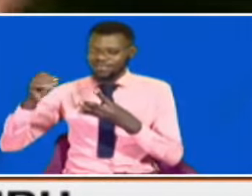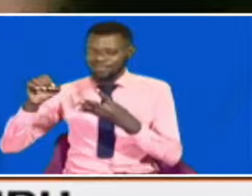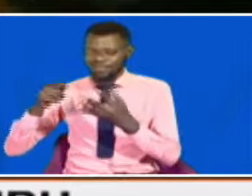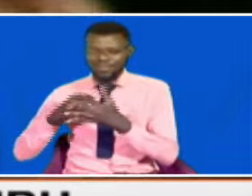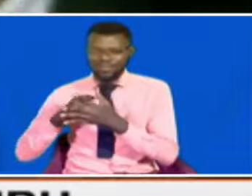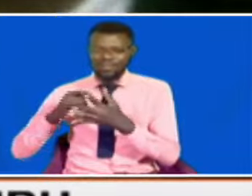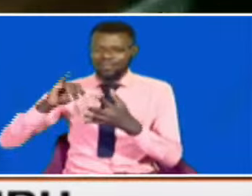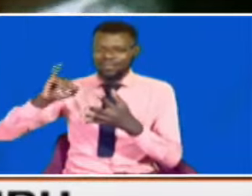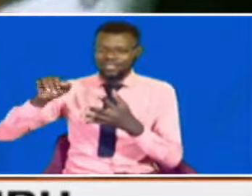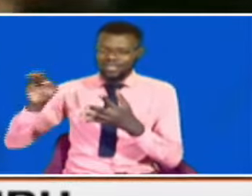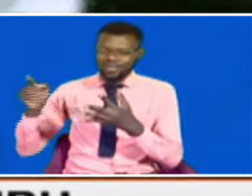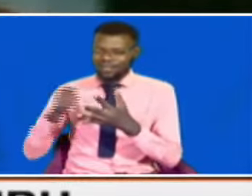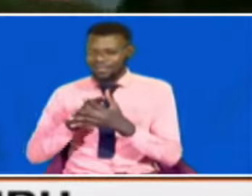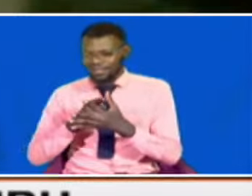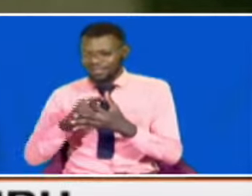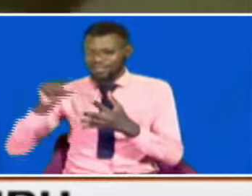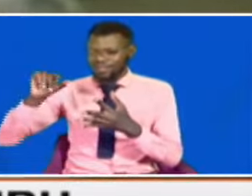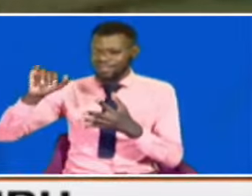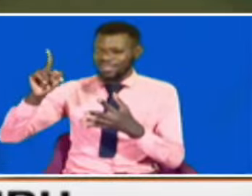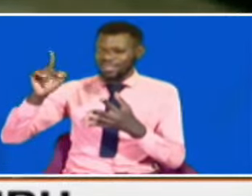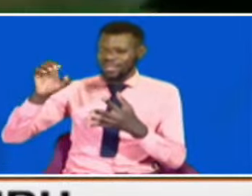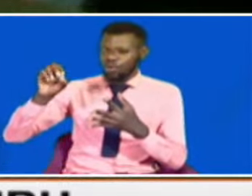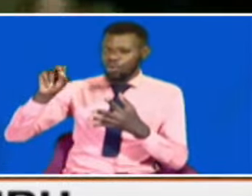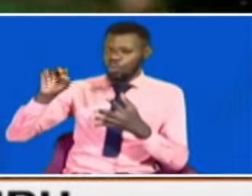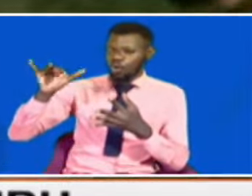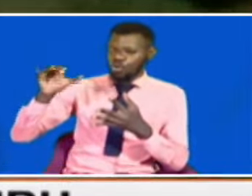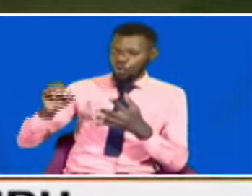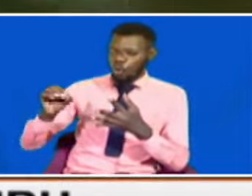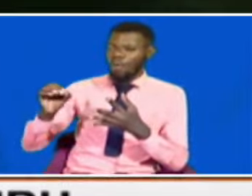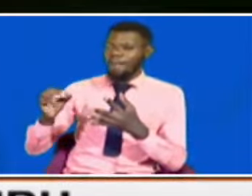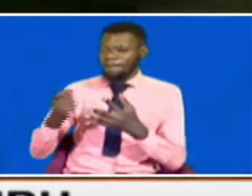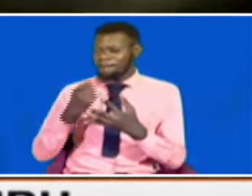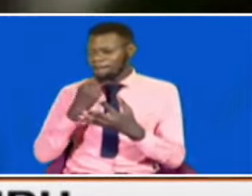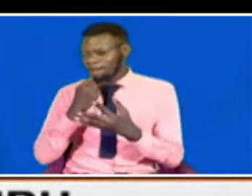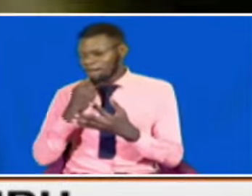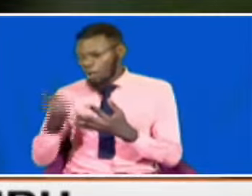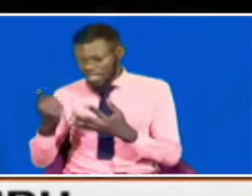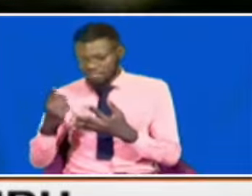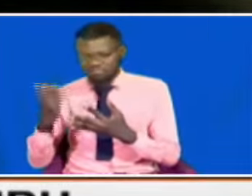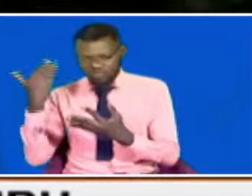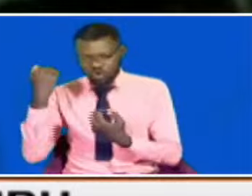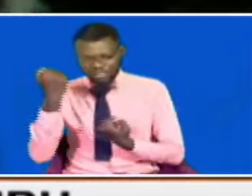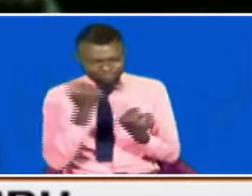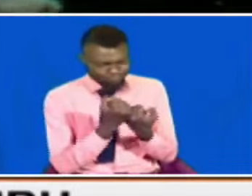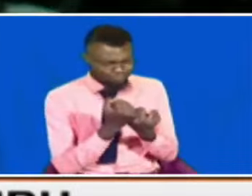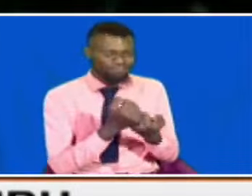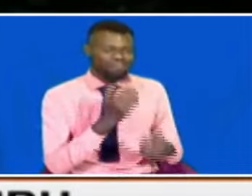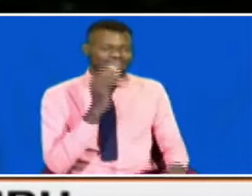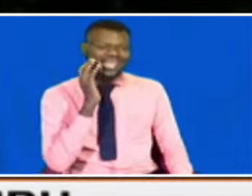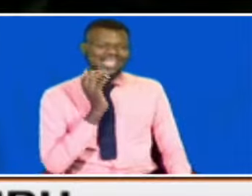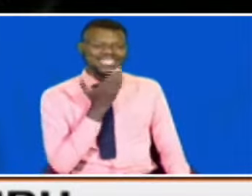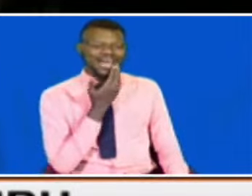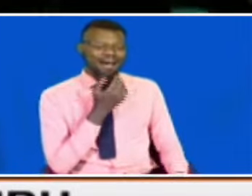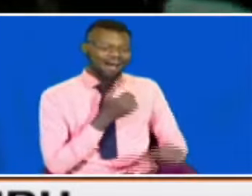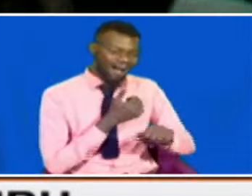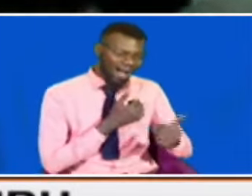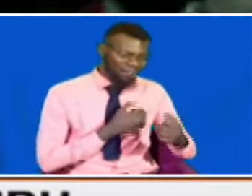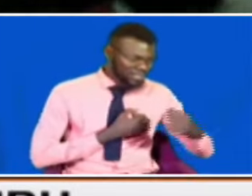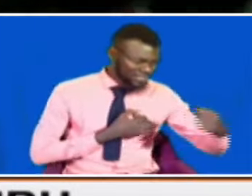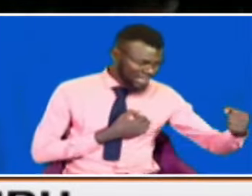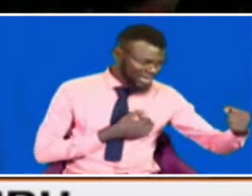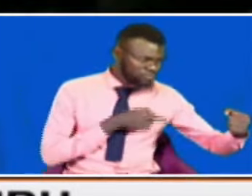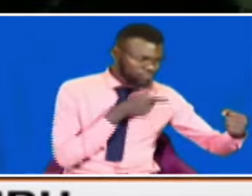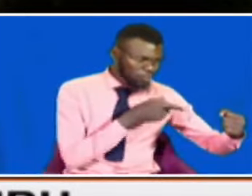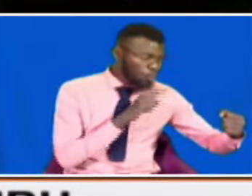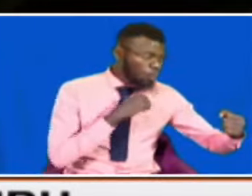Kiano, Mackenzie and Daniel Arap Moi. This team supported the founding president Jomo Kenyatta. On the other side in KANU